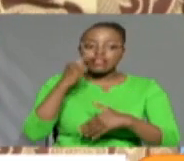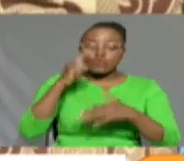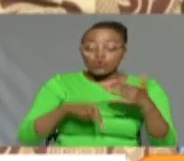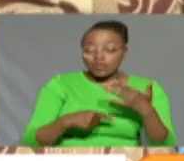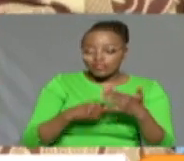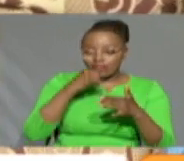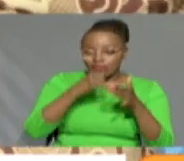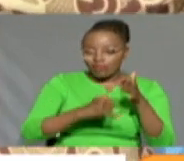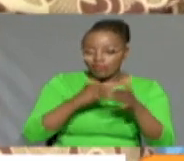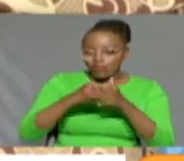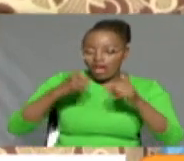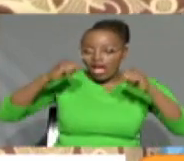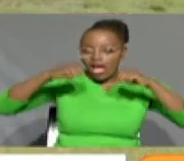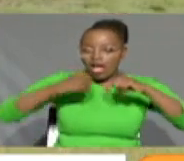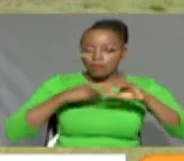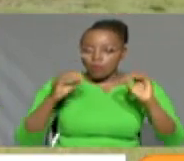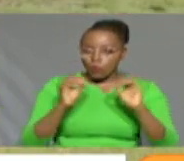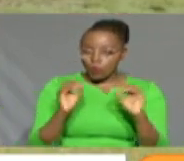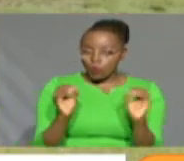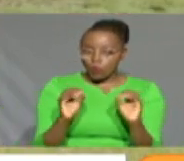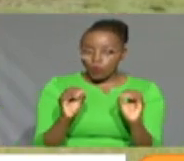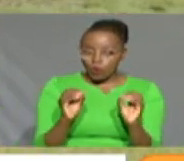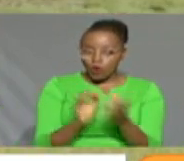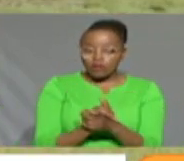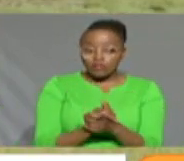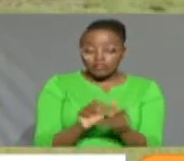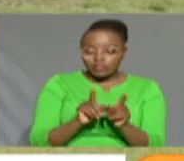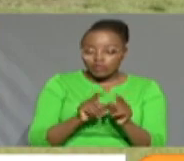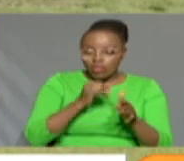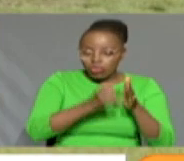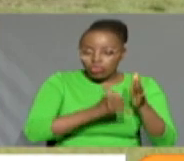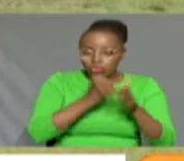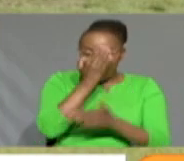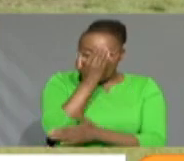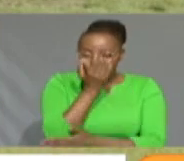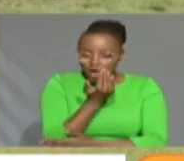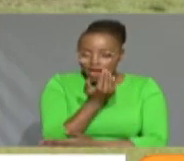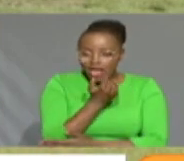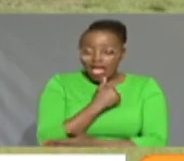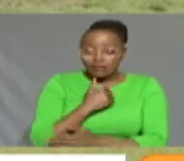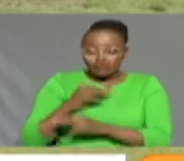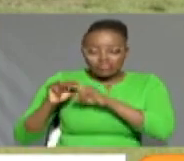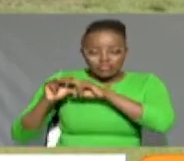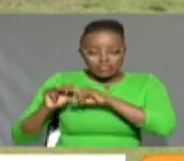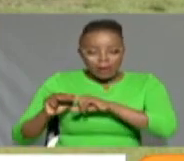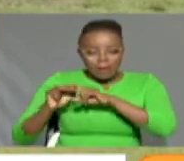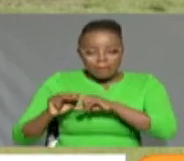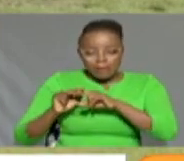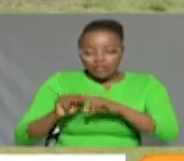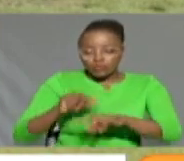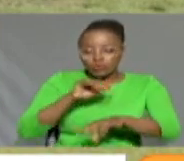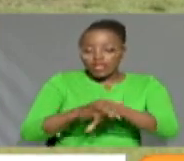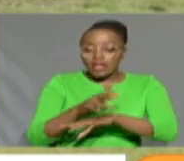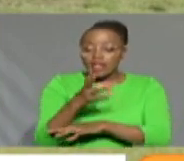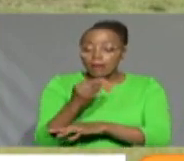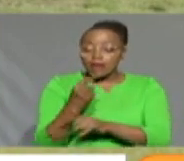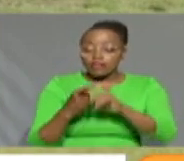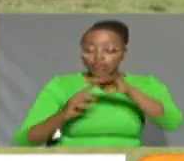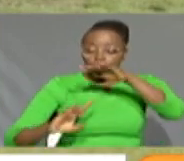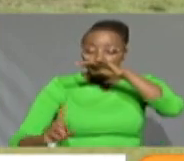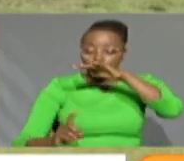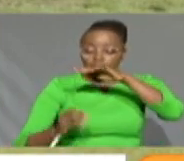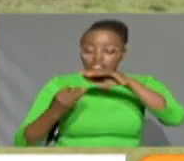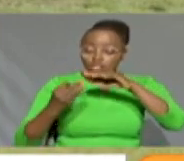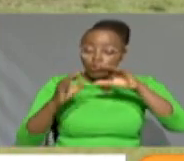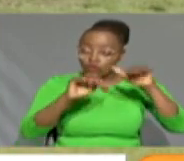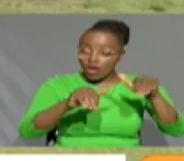factory's inability to crush as the reason for depending on bailout from the Ministry of Agriculture.